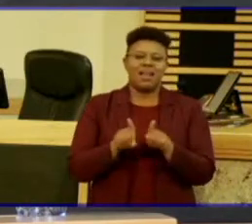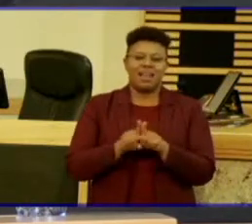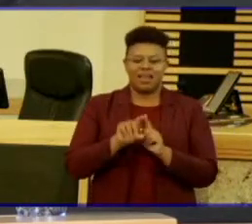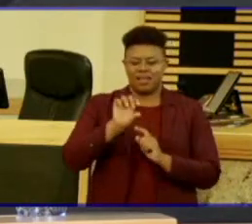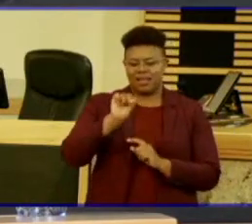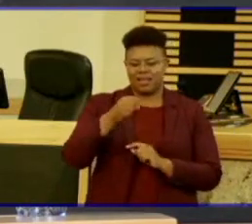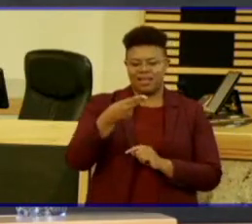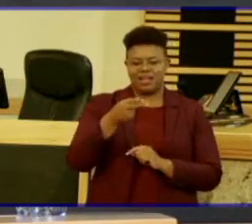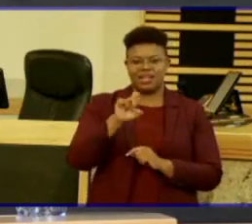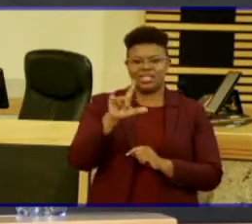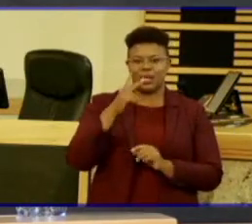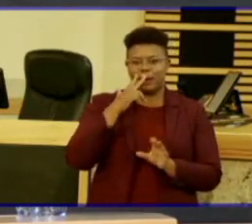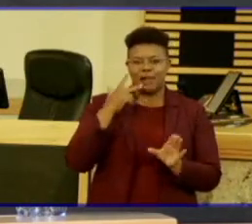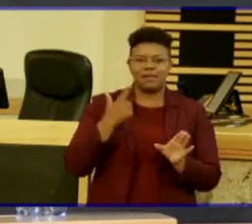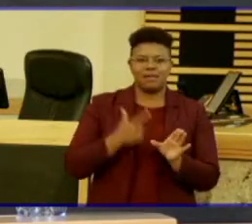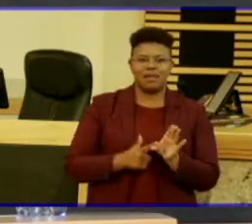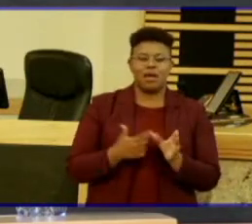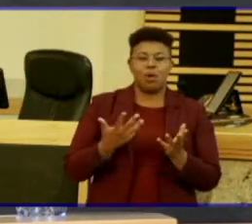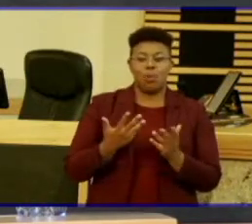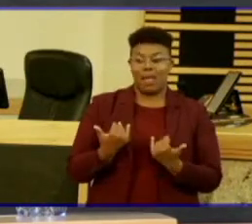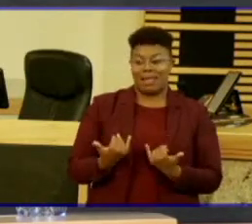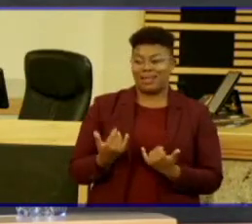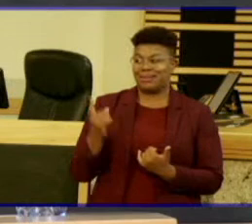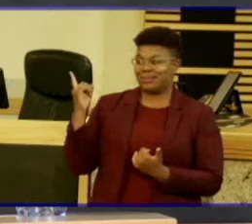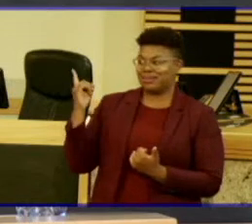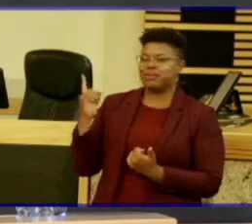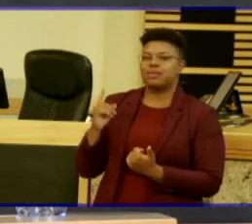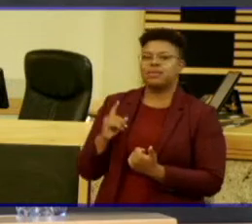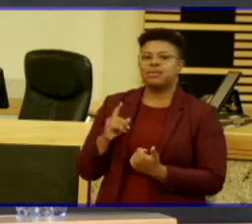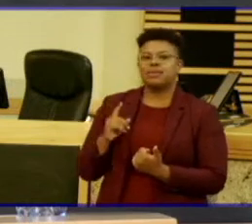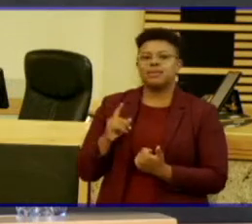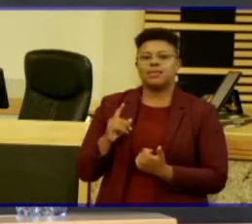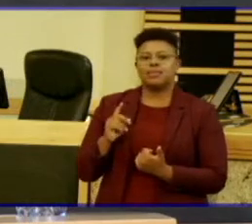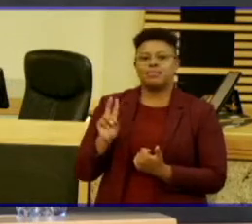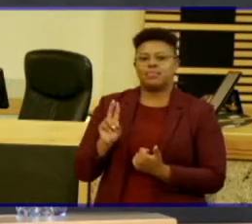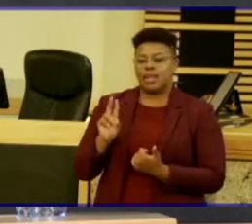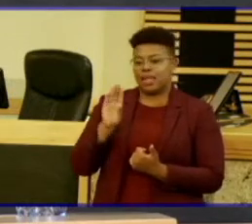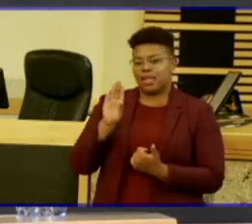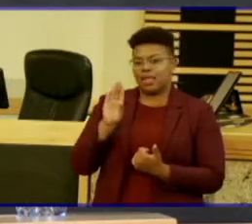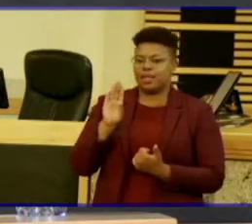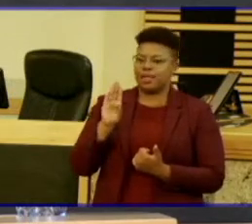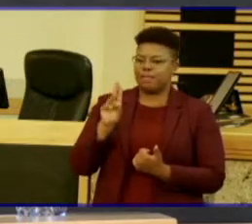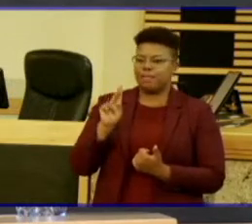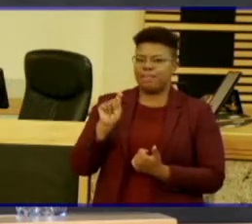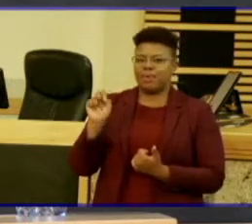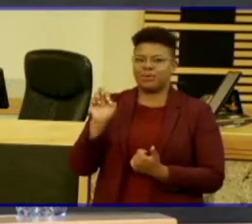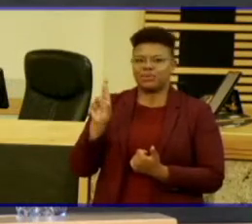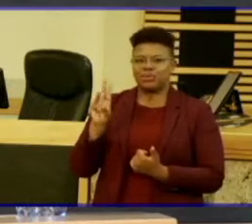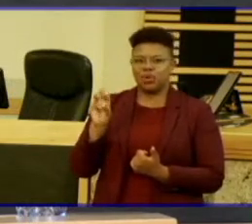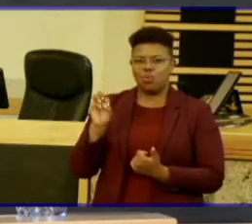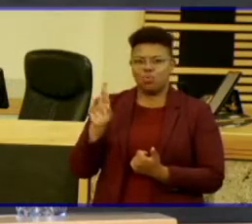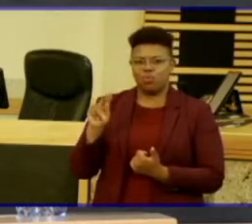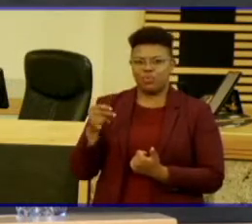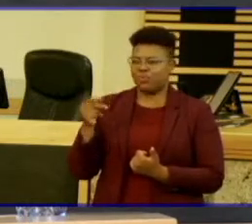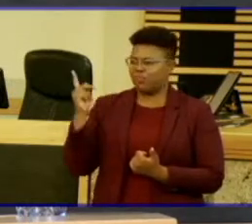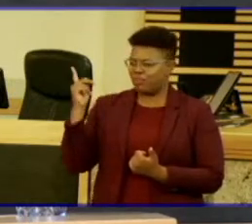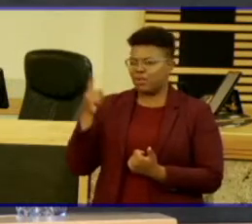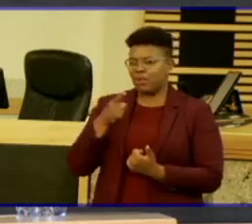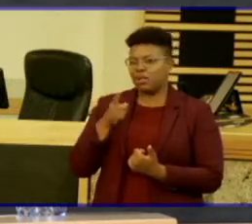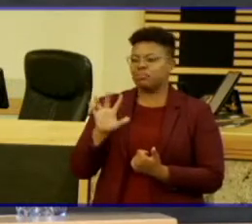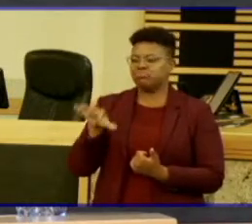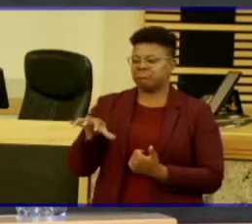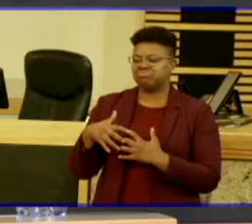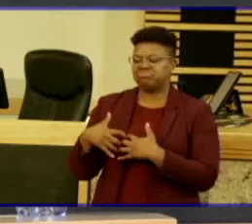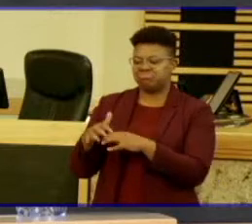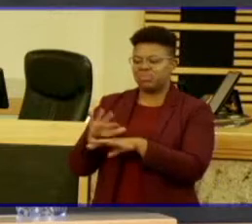Shell fuel station he has just opened in Butterworth at Ebiga this month. He's an example of what happens when